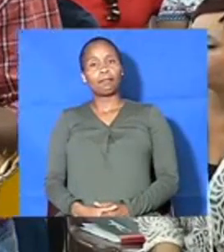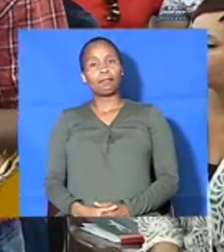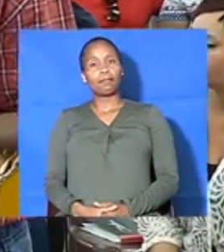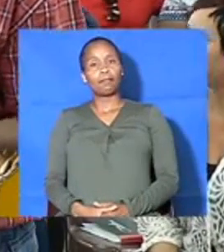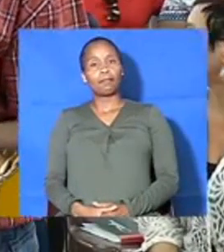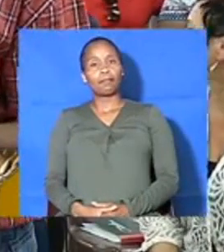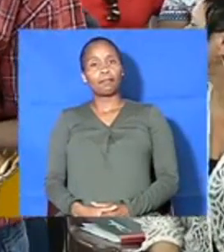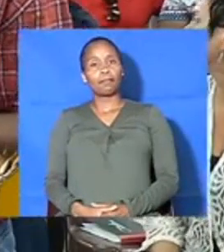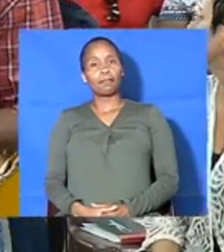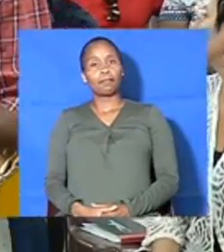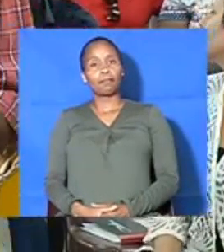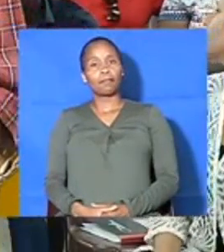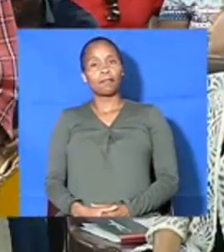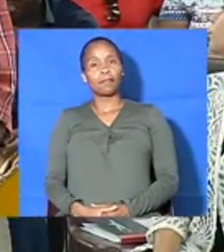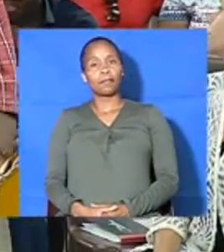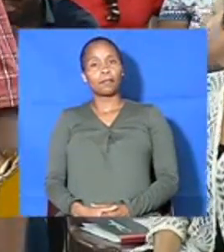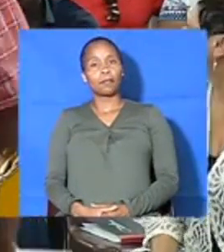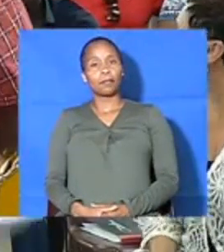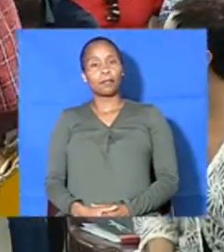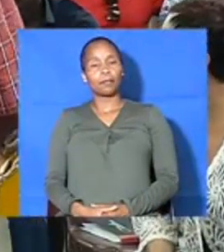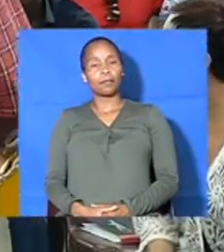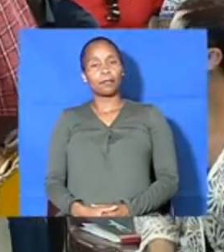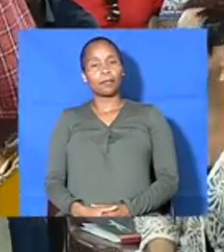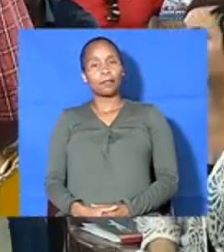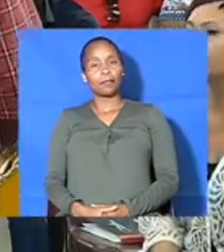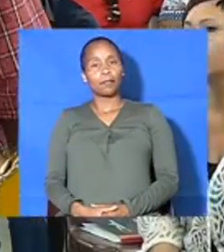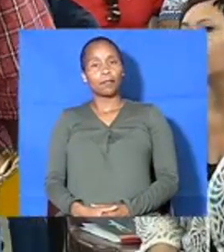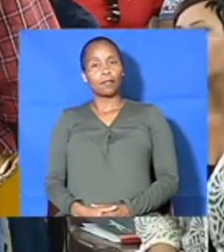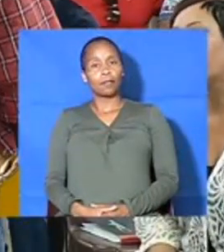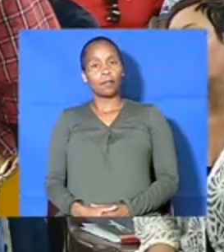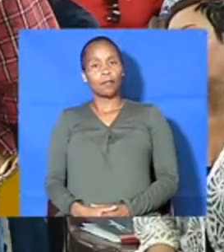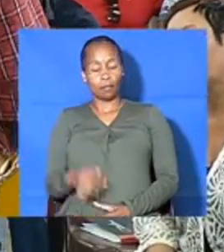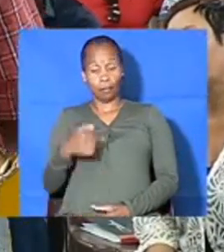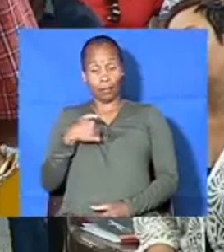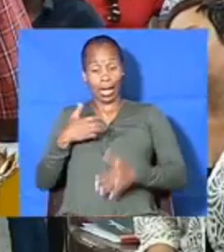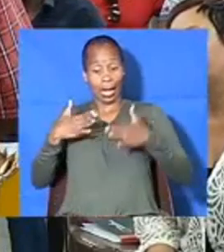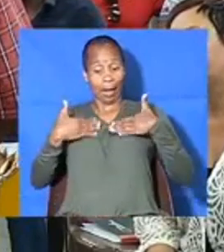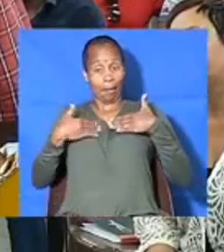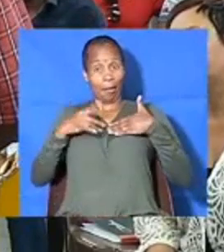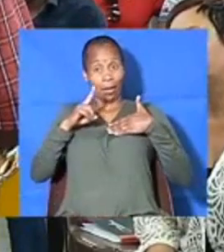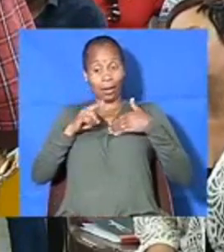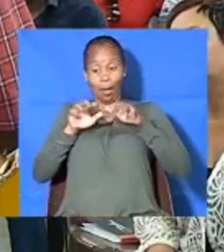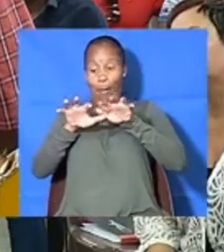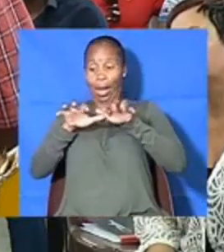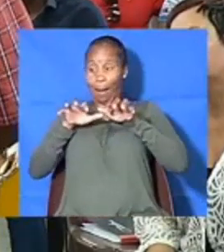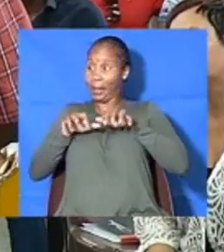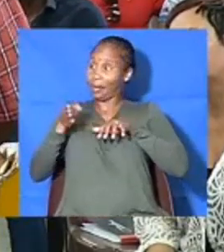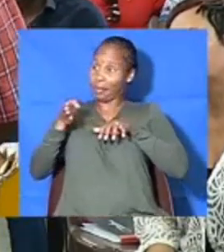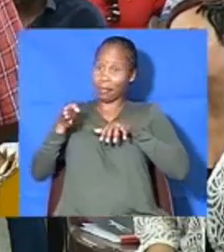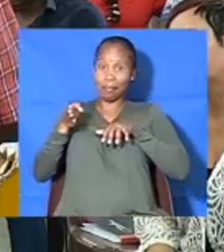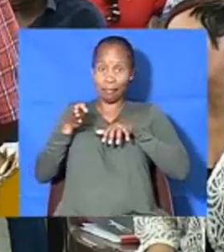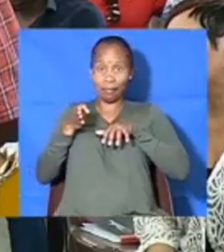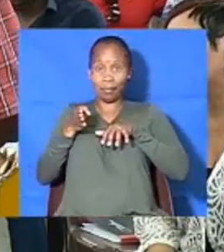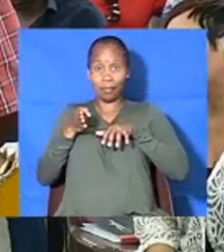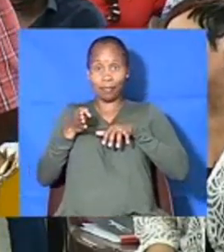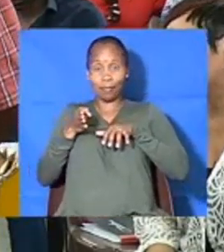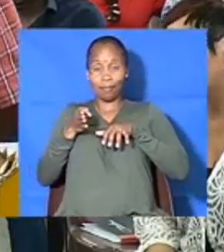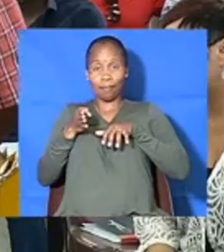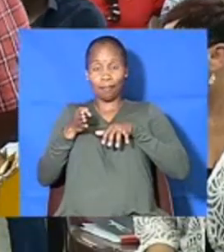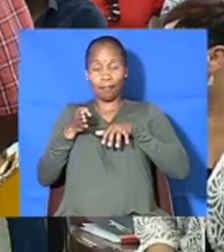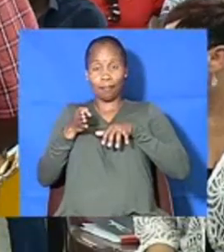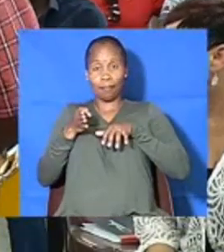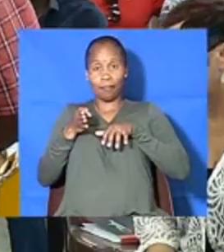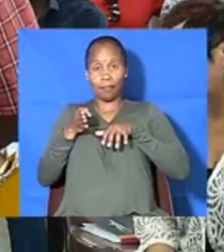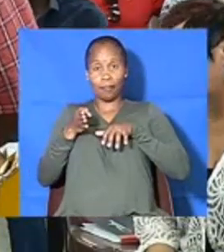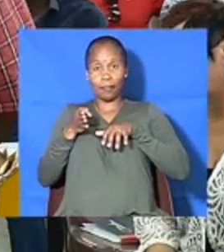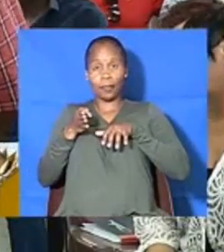I met five leaders whom we all know that they've passed away. So I am here to